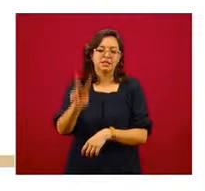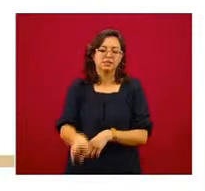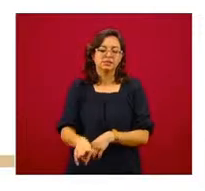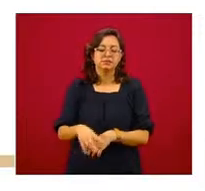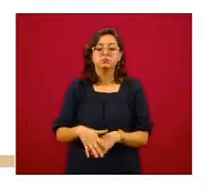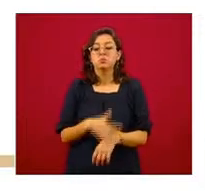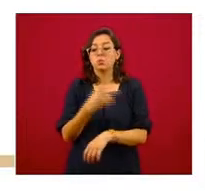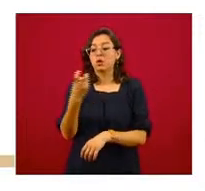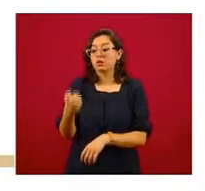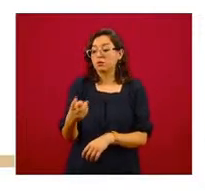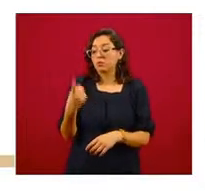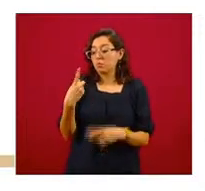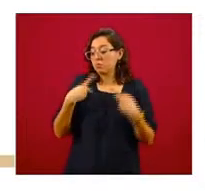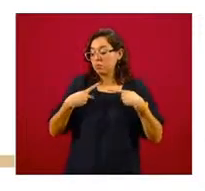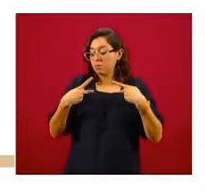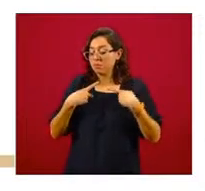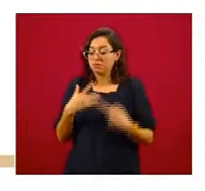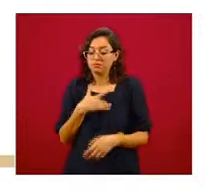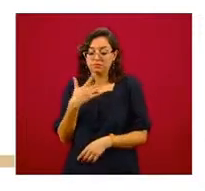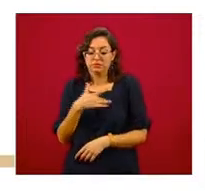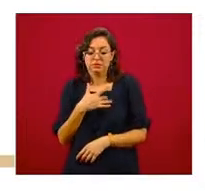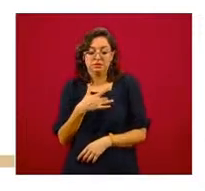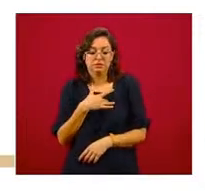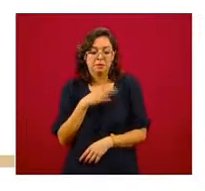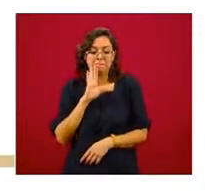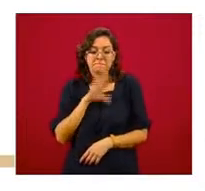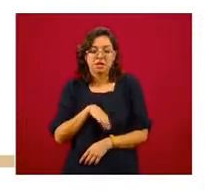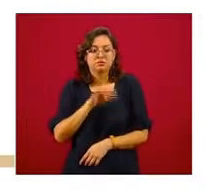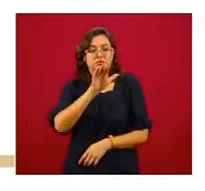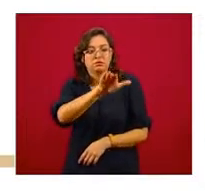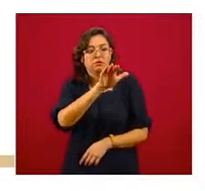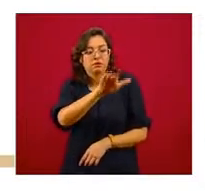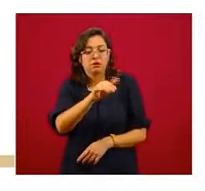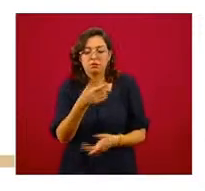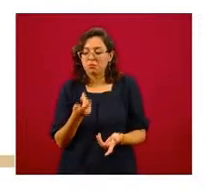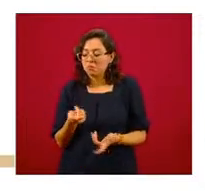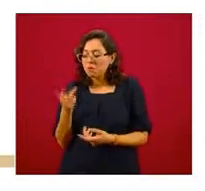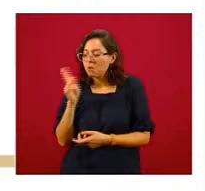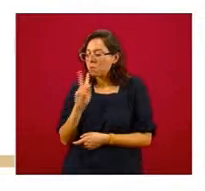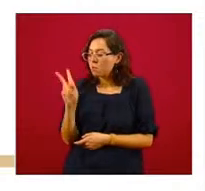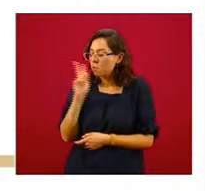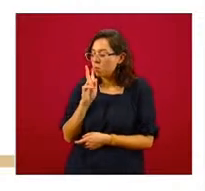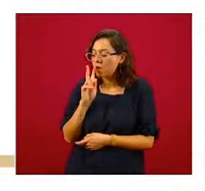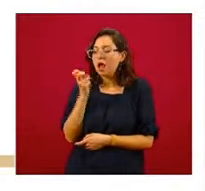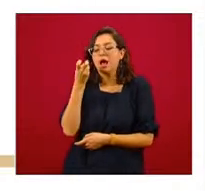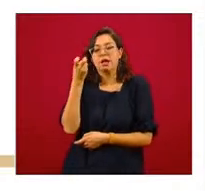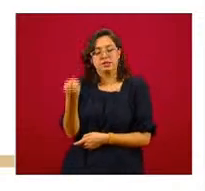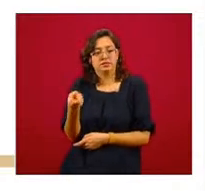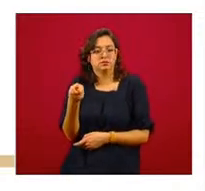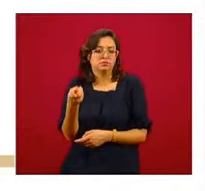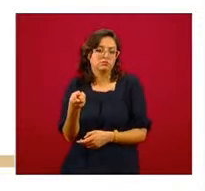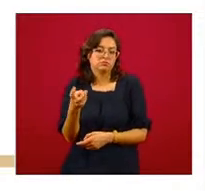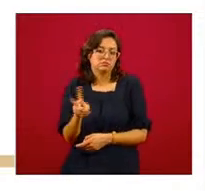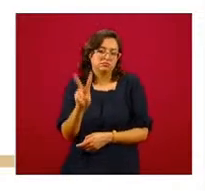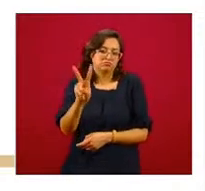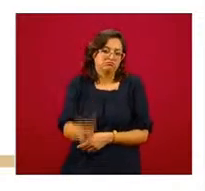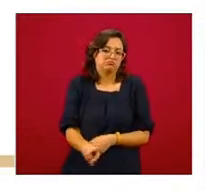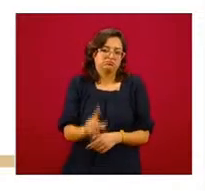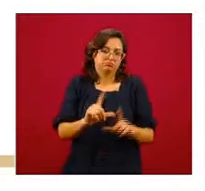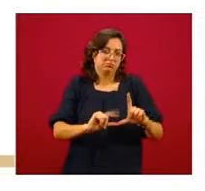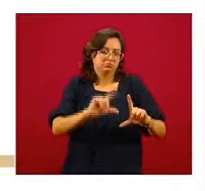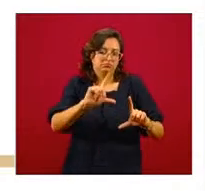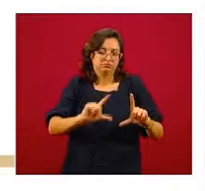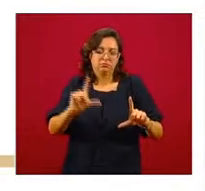they get the test done, but when the test is confirmed, when the sample is collected, we